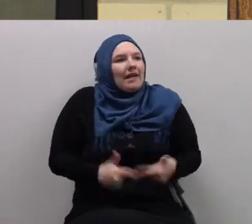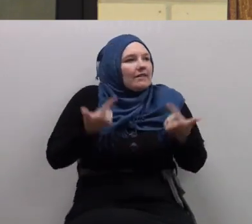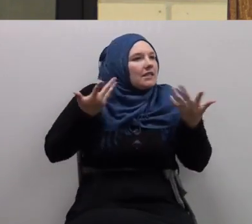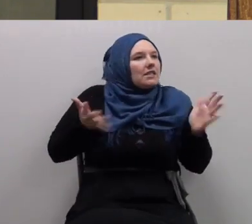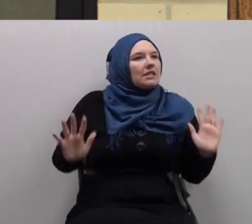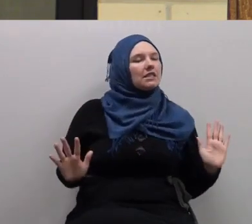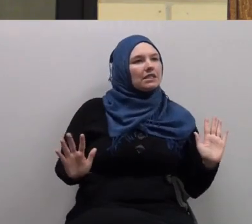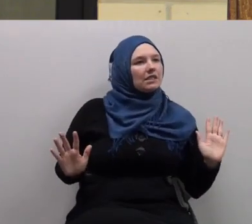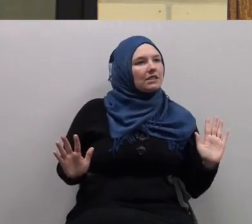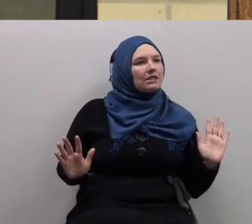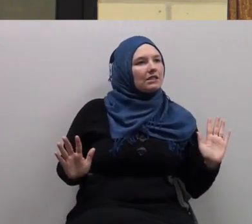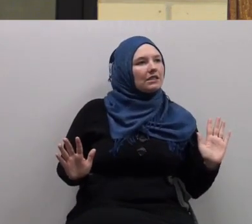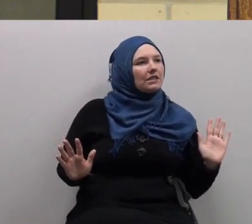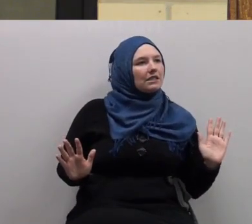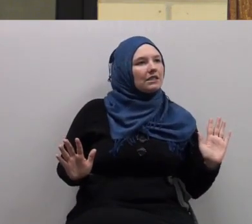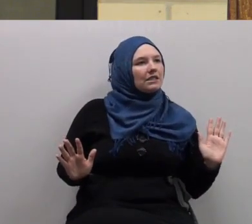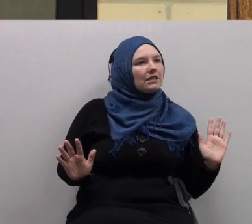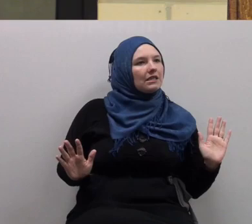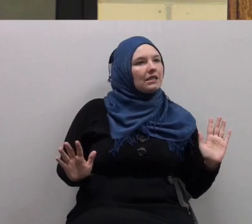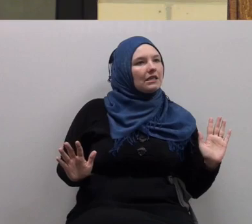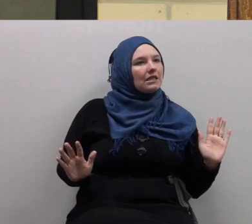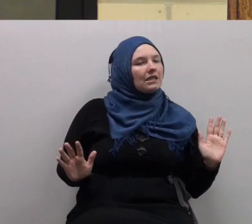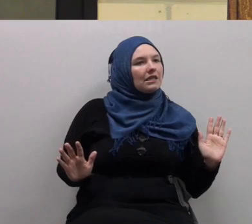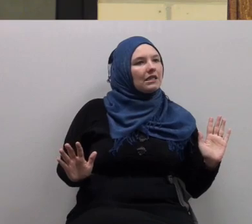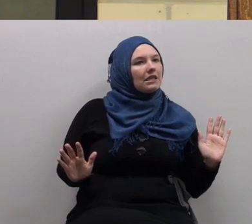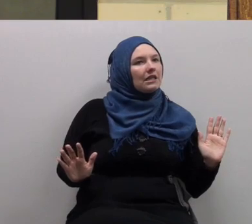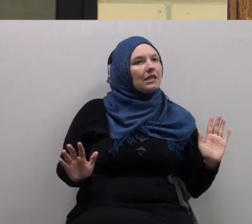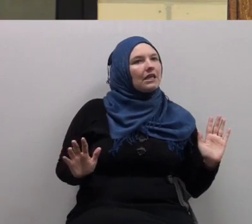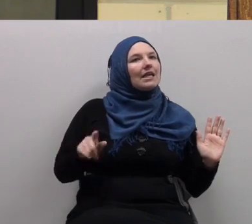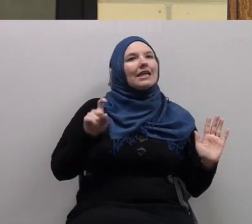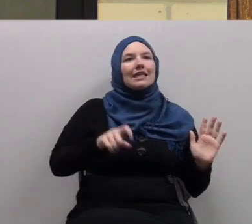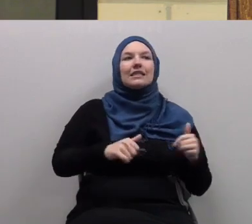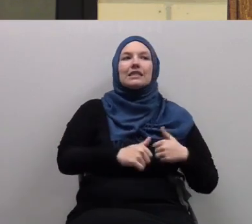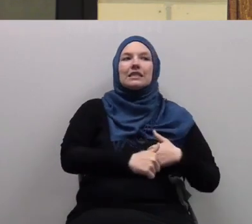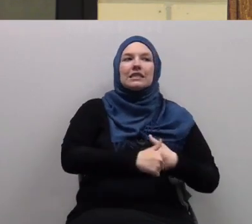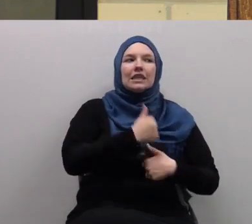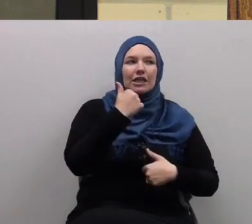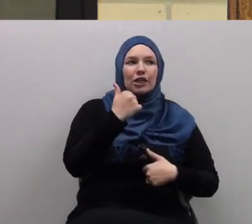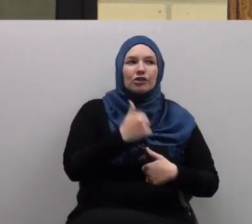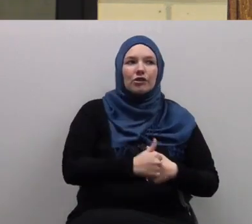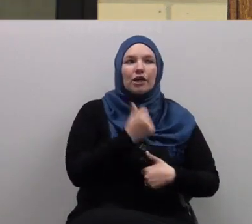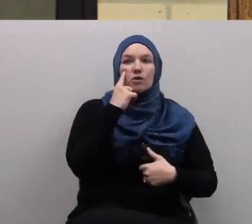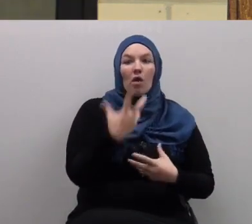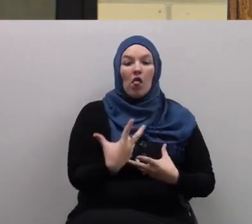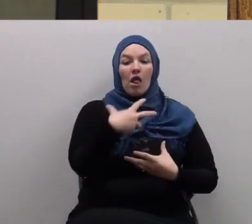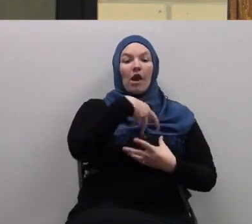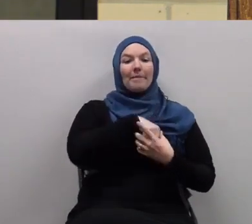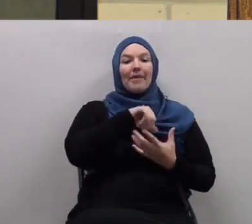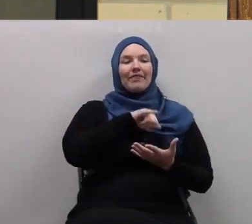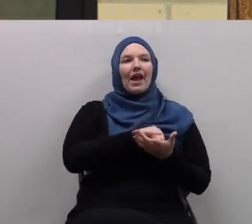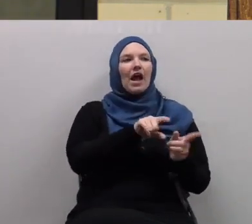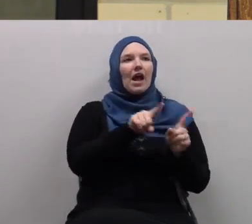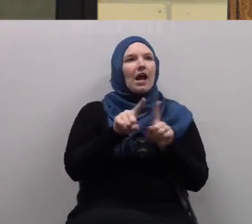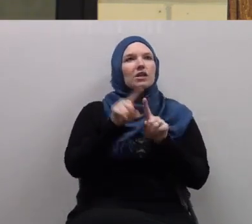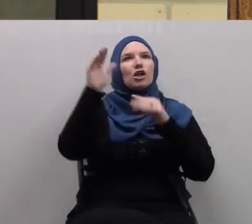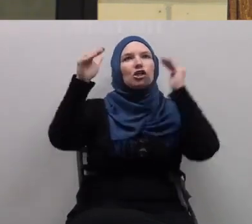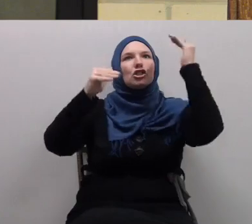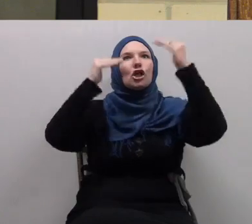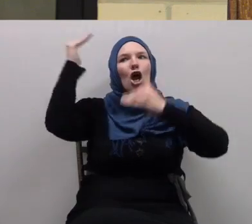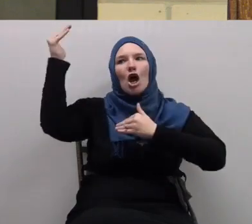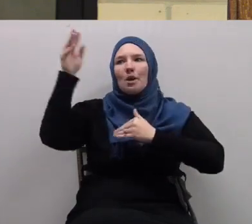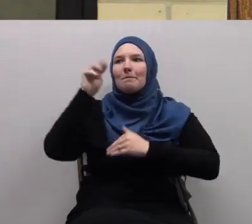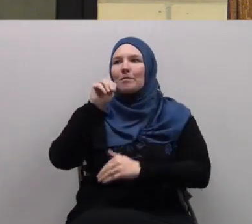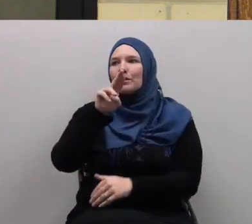This is dangerous to be the habits of adult Muslims. let alone children who